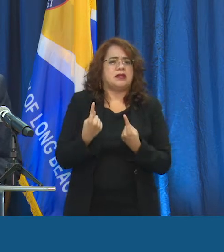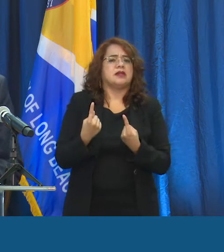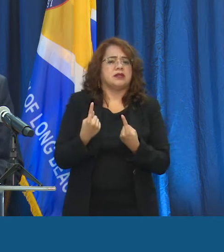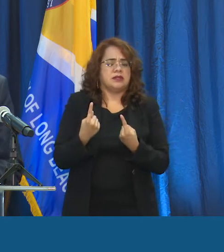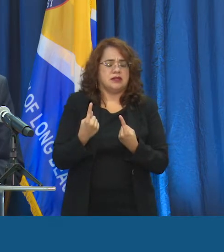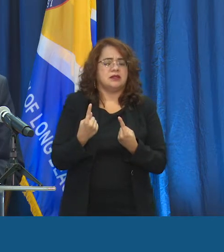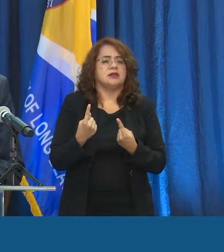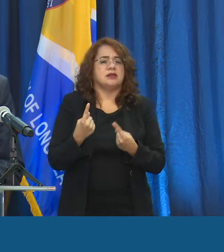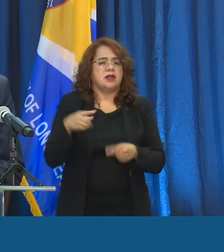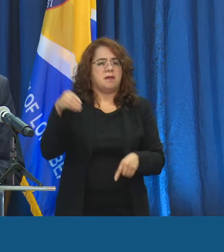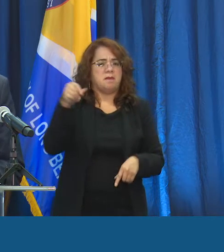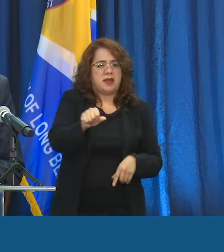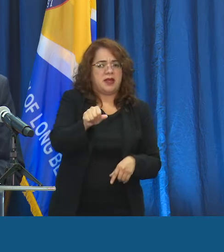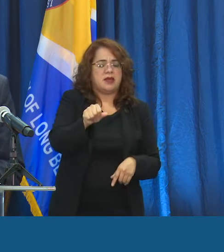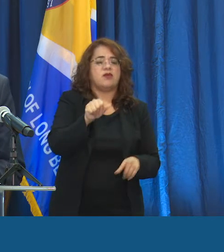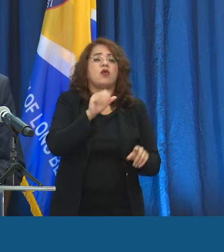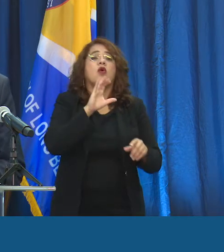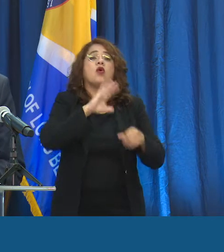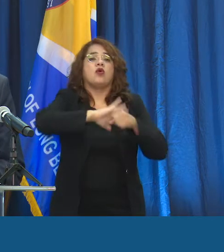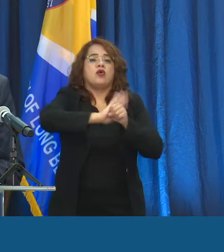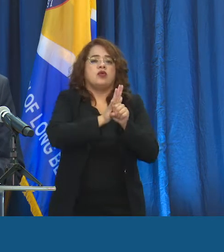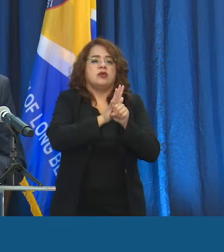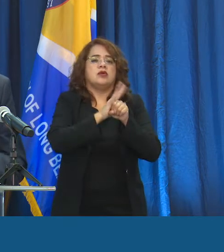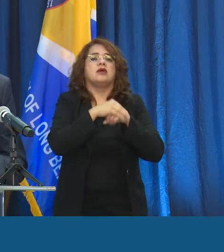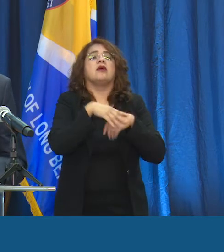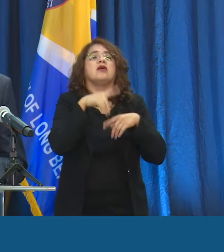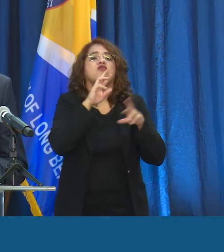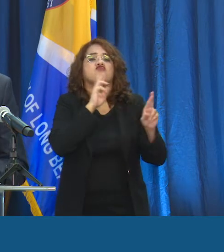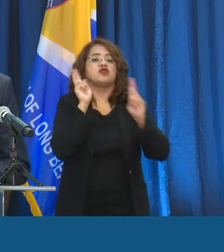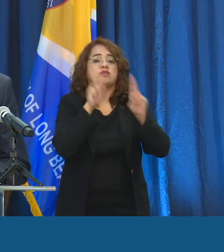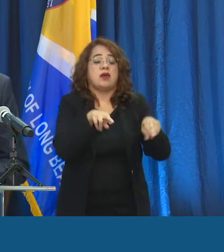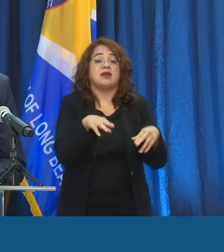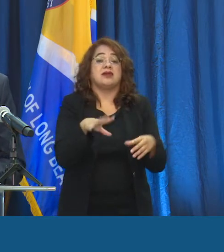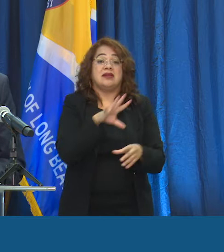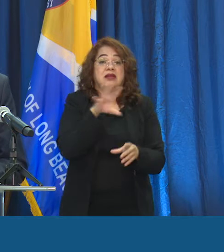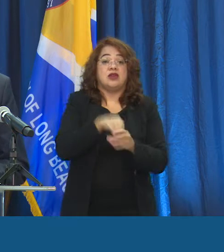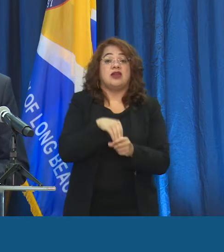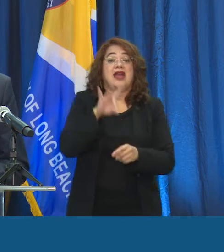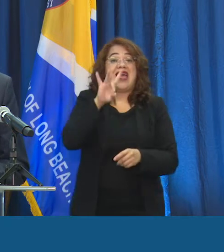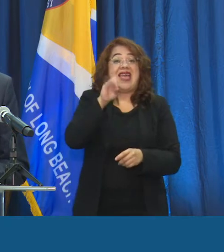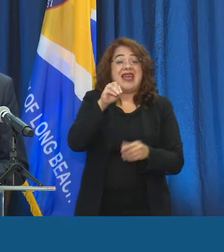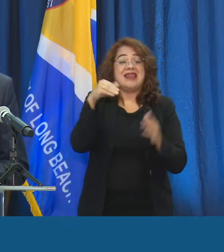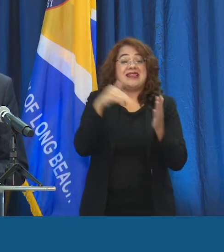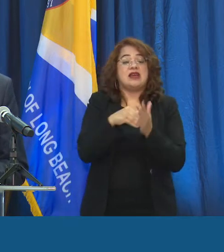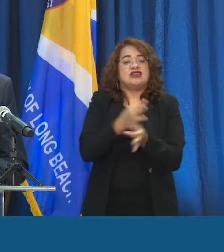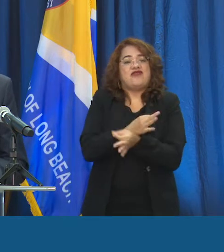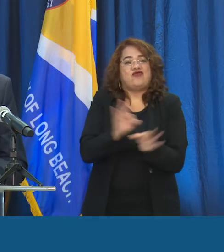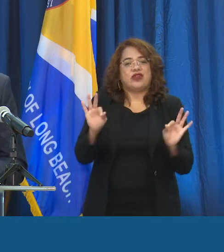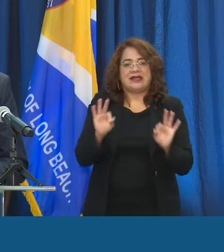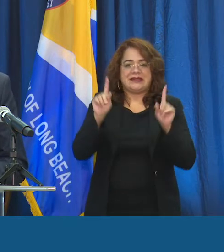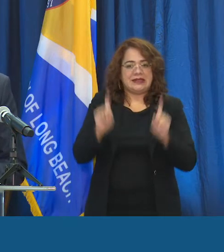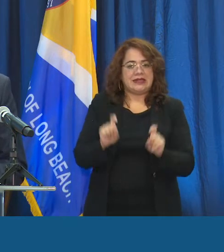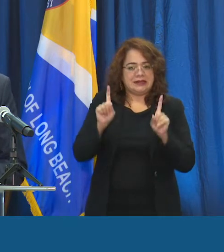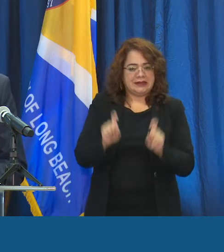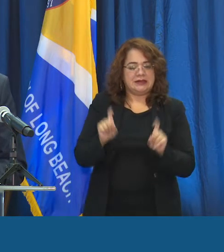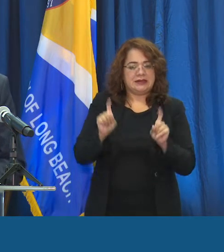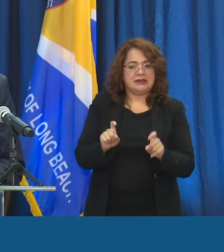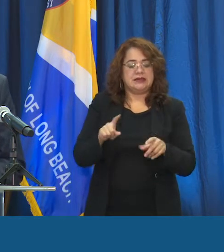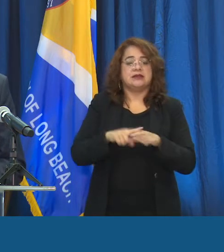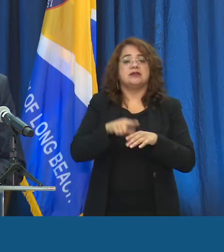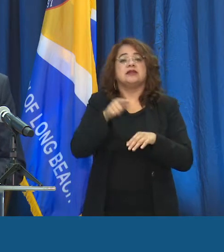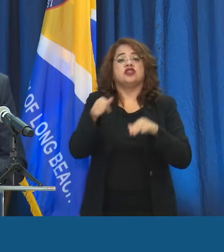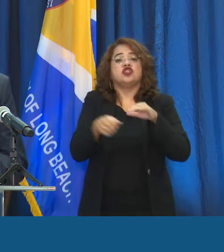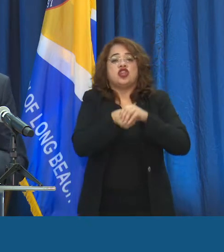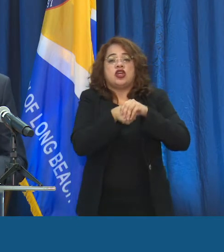spend for COVID-19 response. That includes over 80,000 free tests for COVID, sheltering